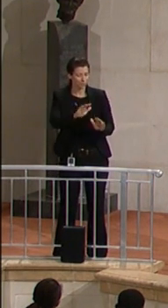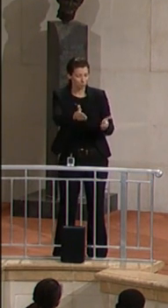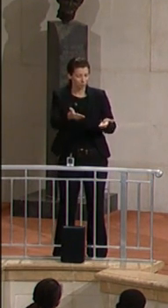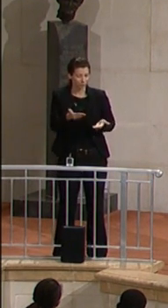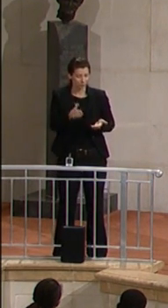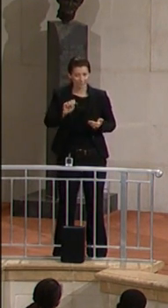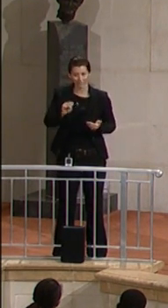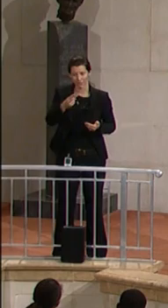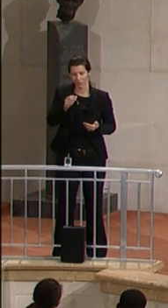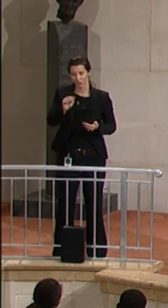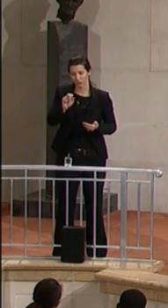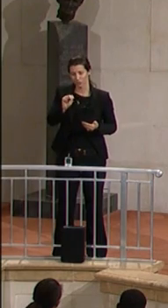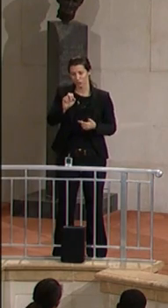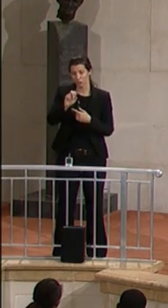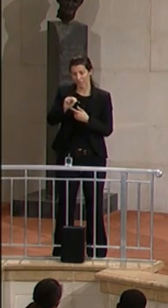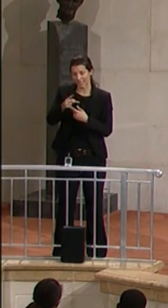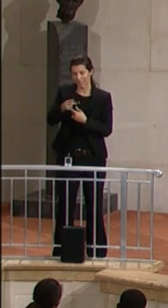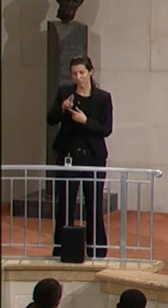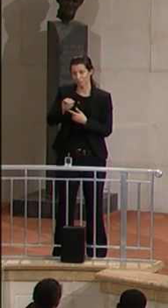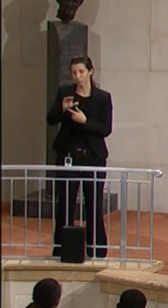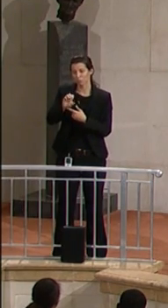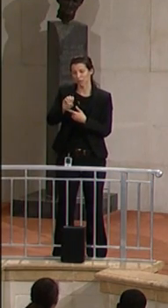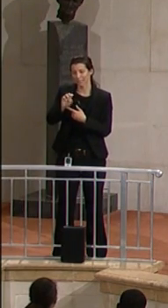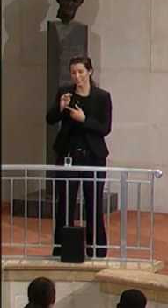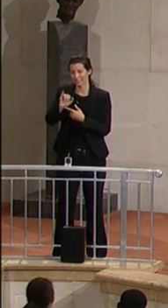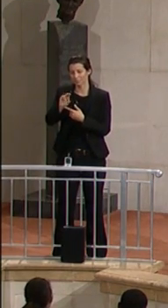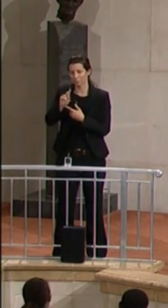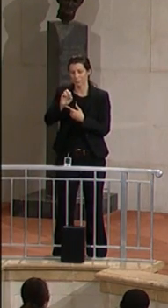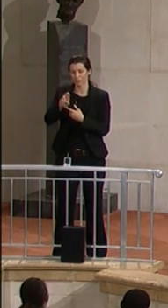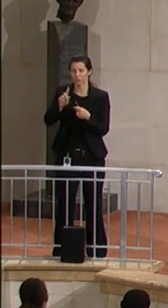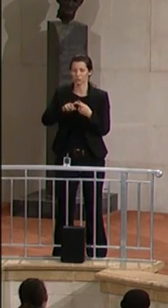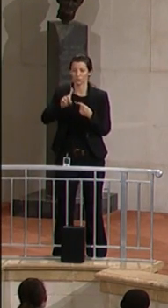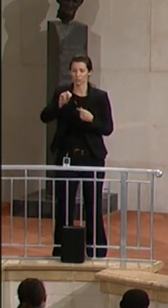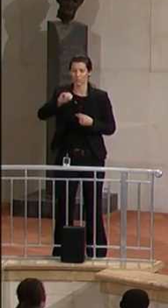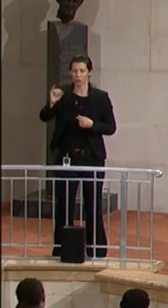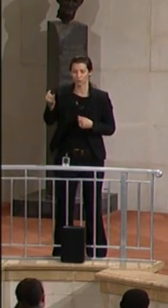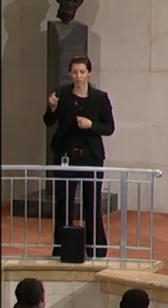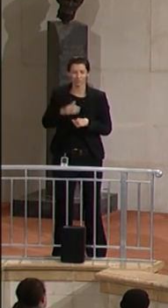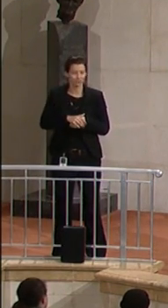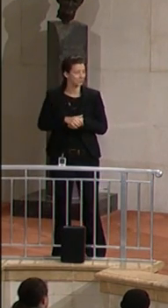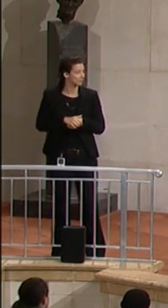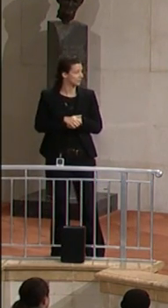welcoming Shannon Price Minter to the Department of Justice.